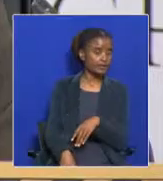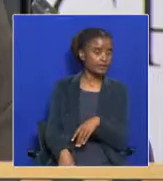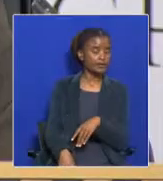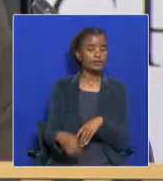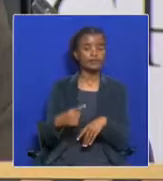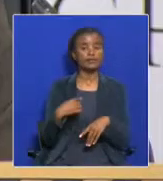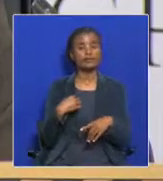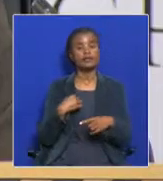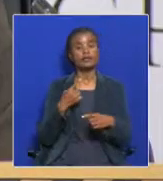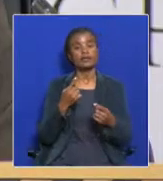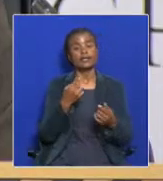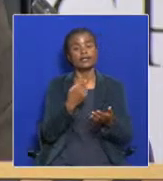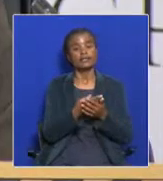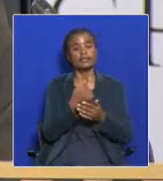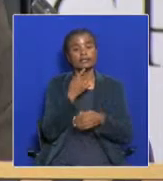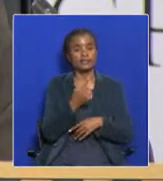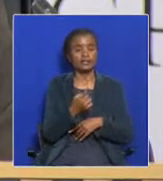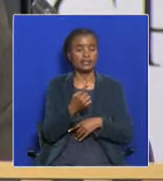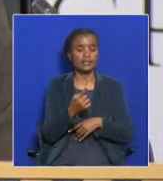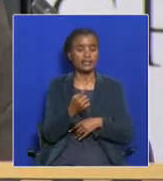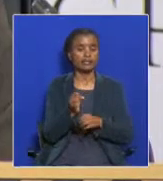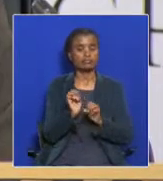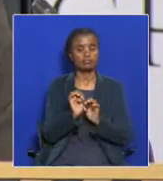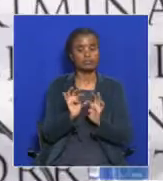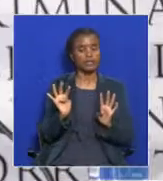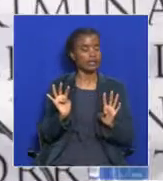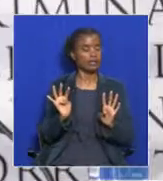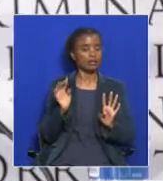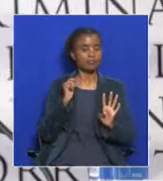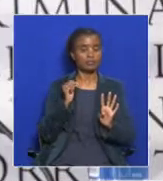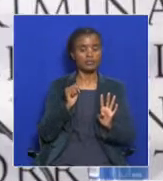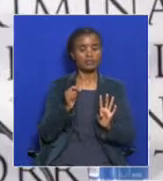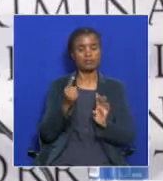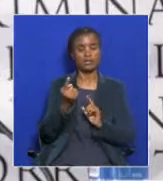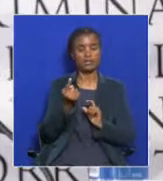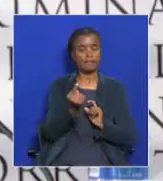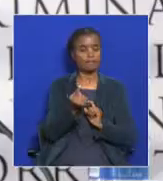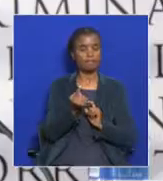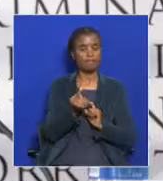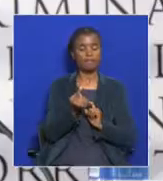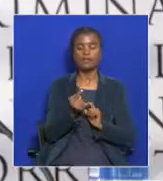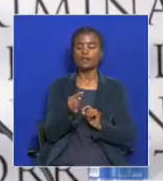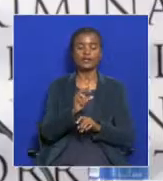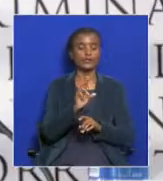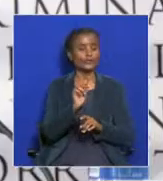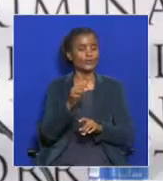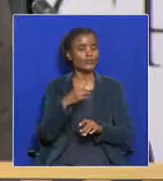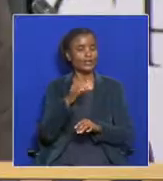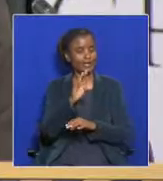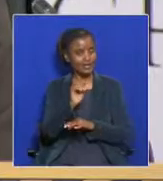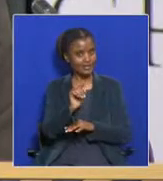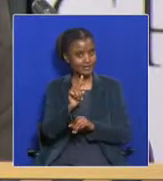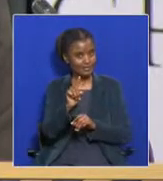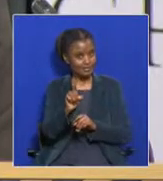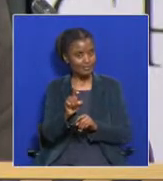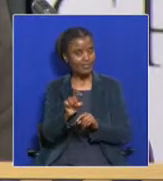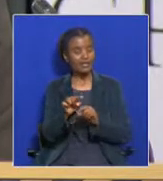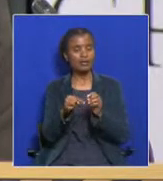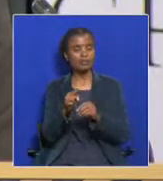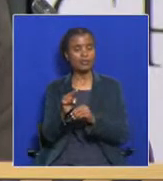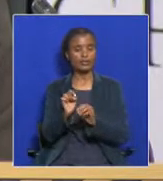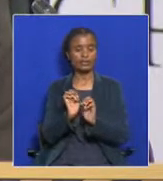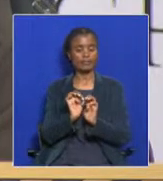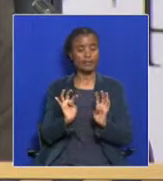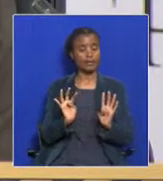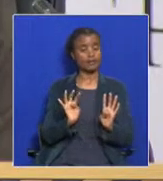never sat on a panel where he has appeared before me on a promotion I'm not panel. asking as a panel member, I'm asking as somebody who reports to you,